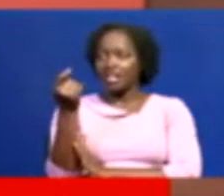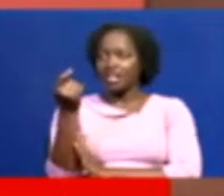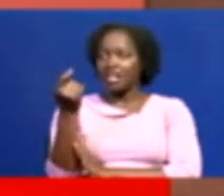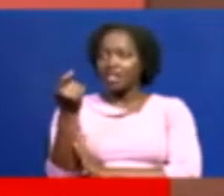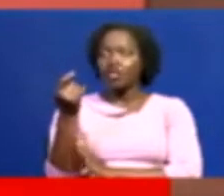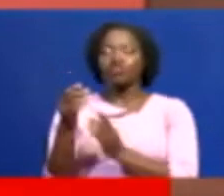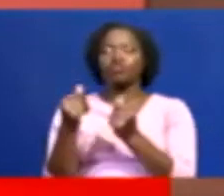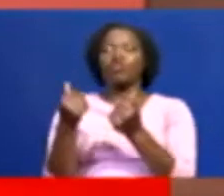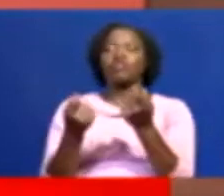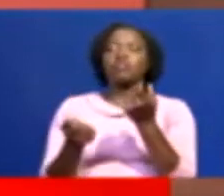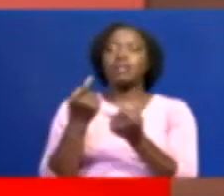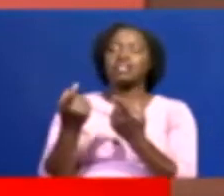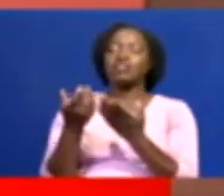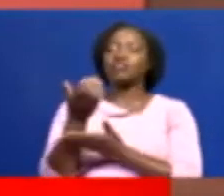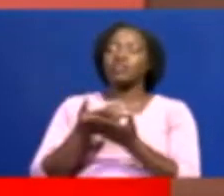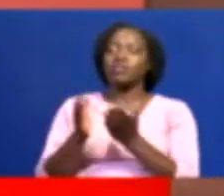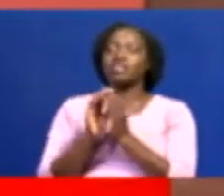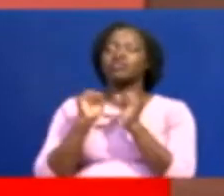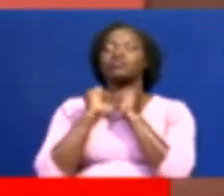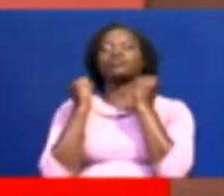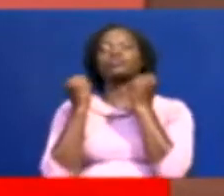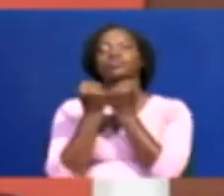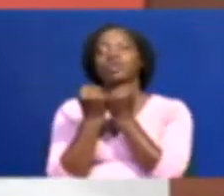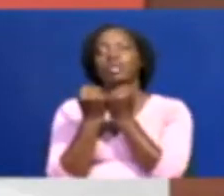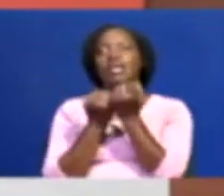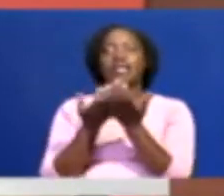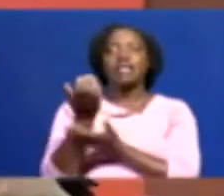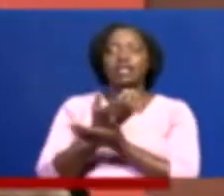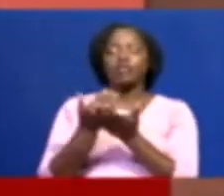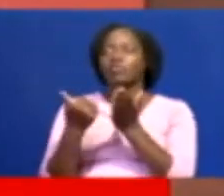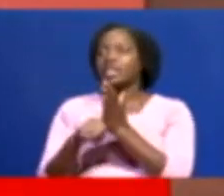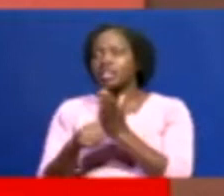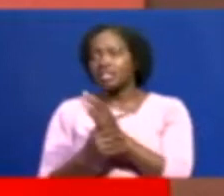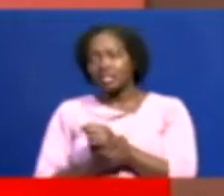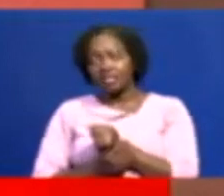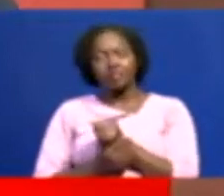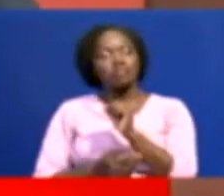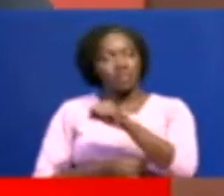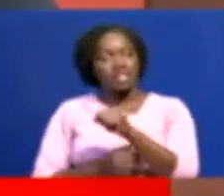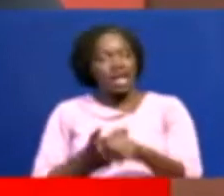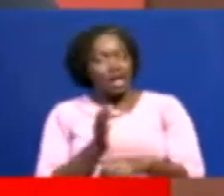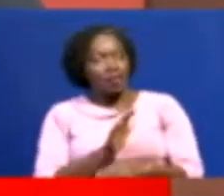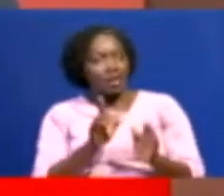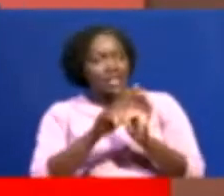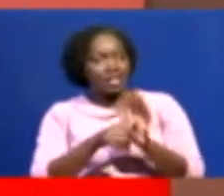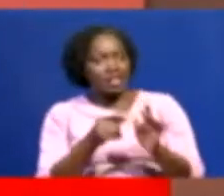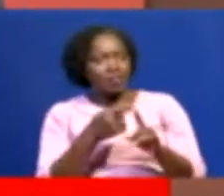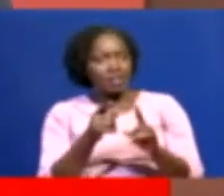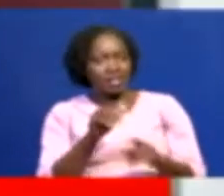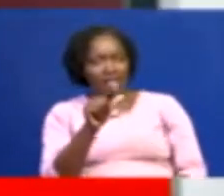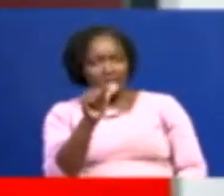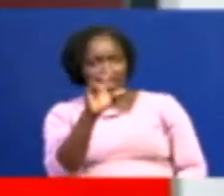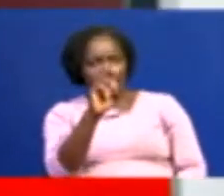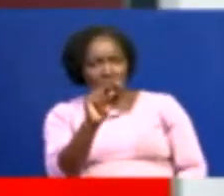the matters of economy and matters of social economic crisis. Yes. I'll be coming to you back, Mushimo, but Alenga, let me head